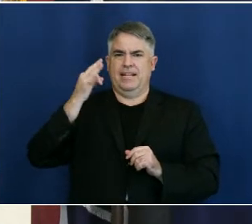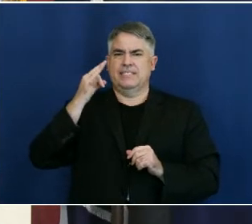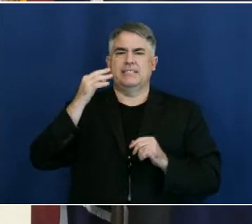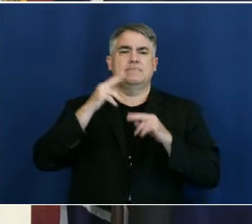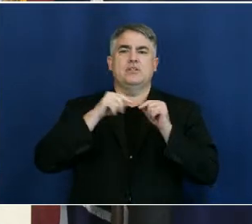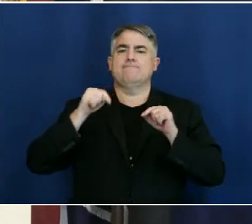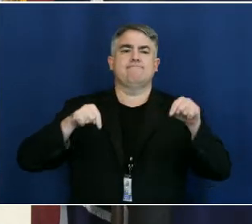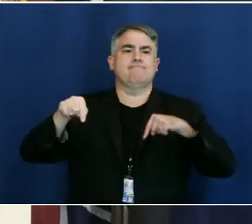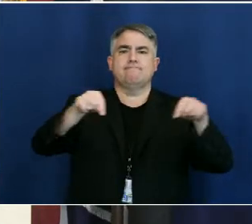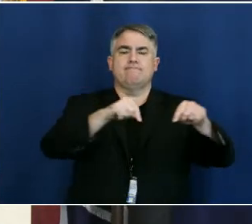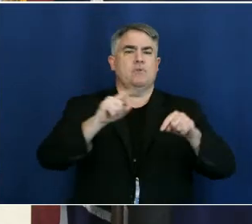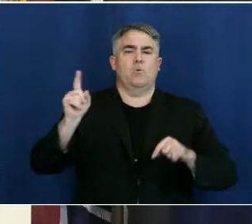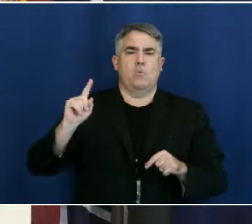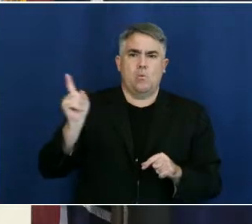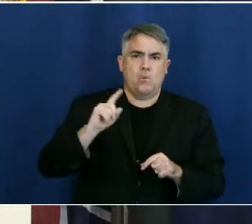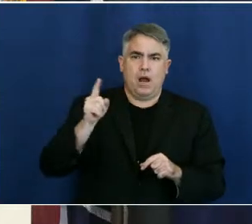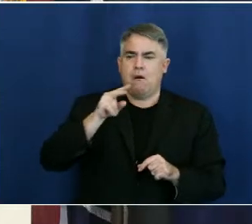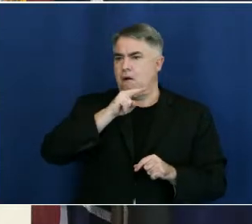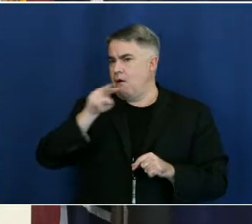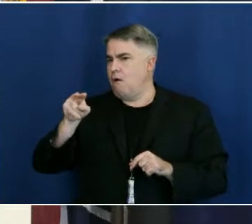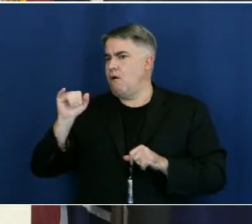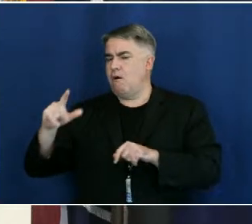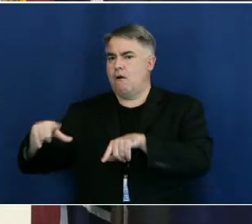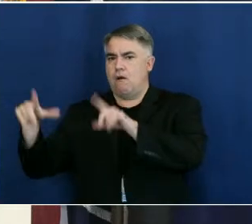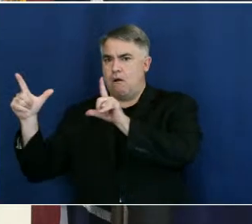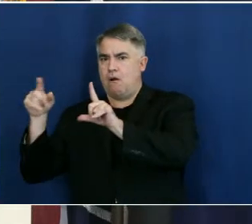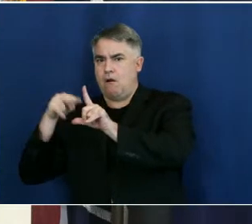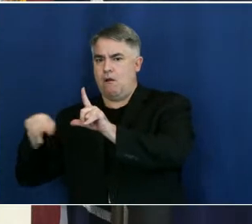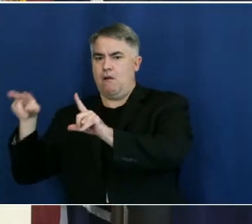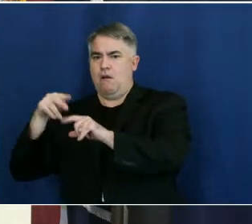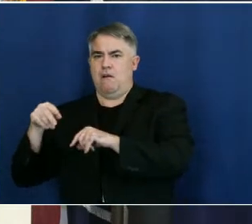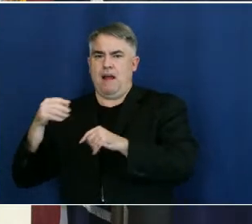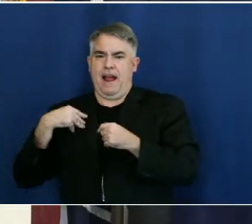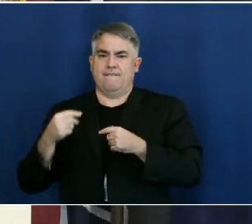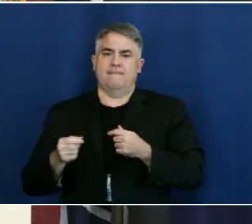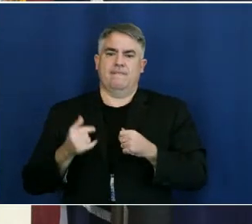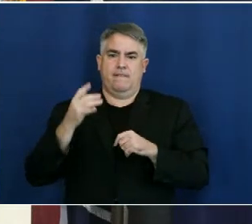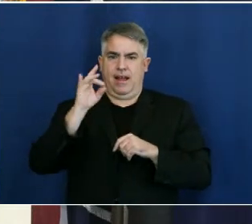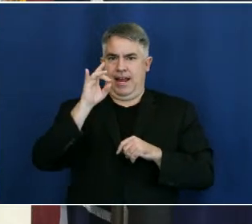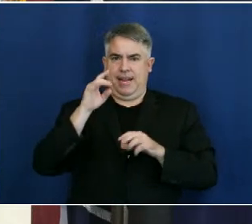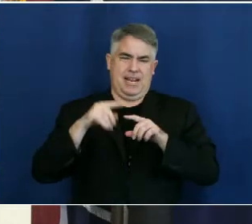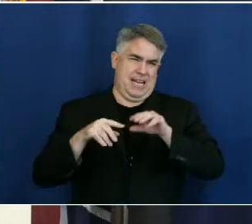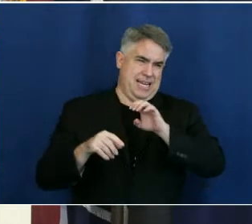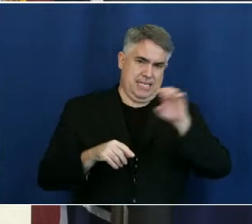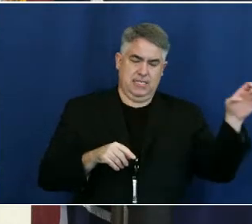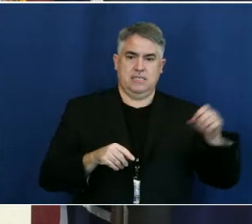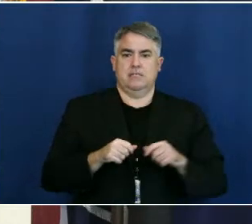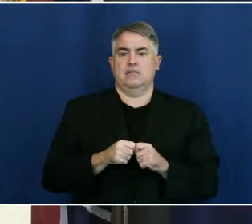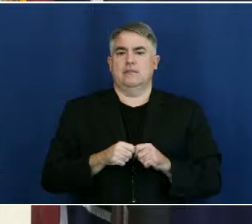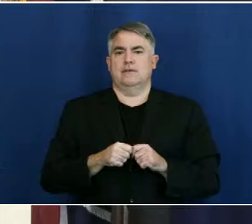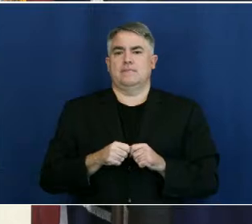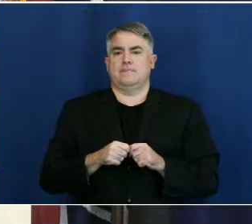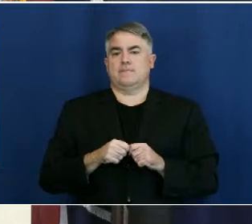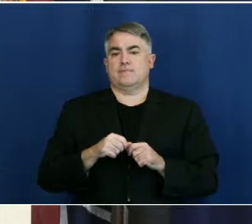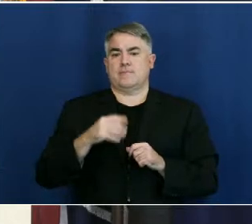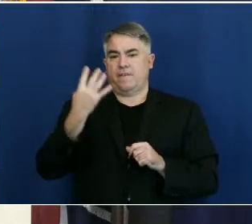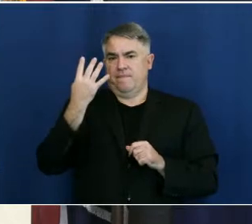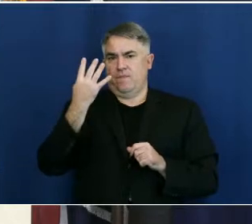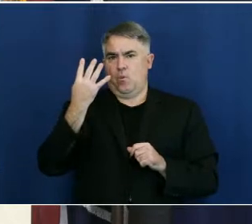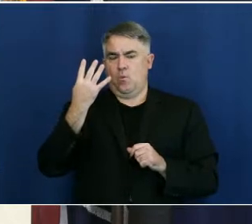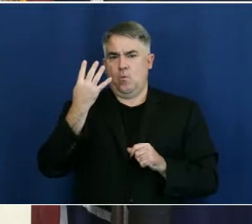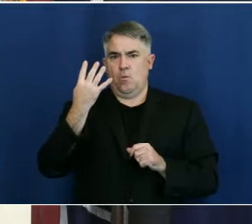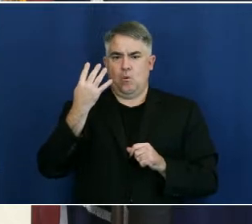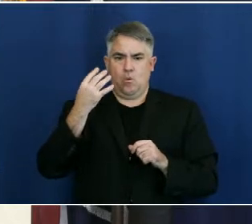8 county pods, 4 partner pods. We now have 4 super stations up and running, and then 5 programs we're